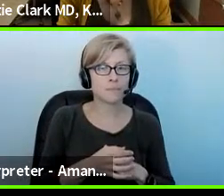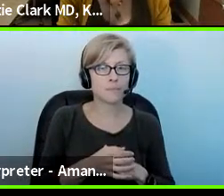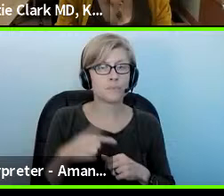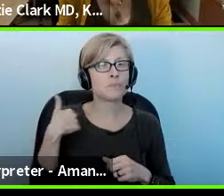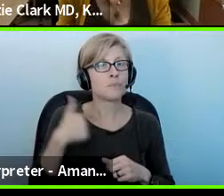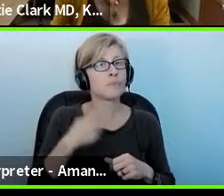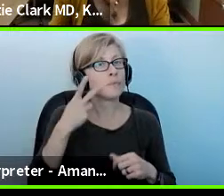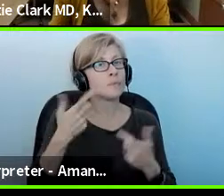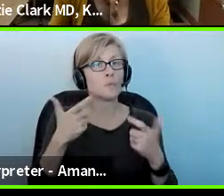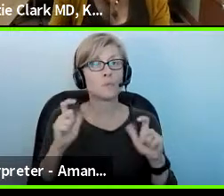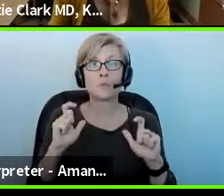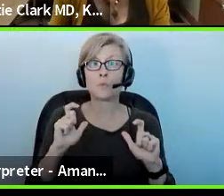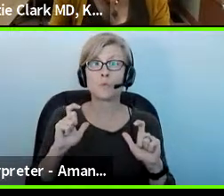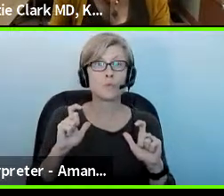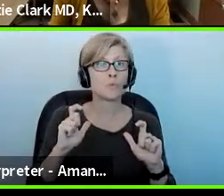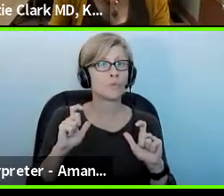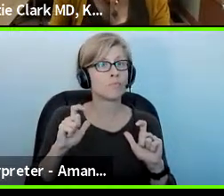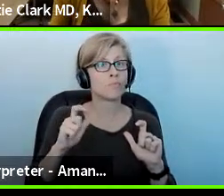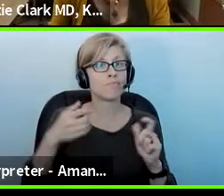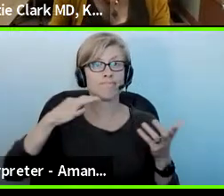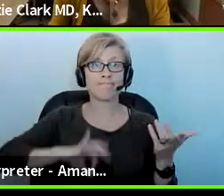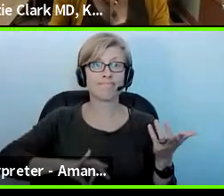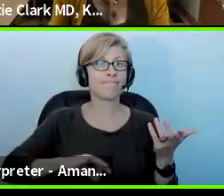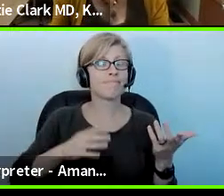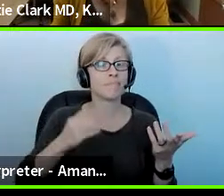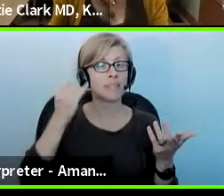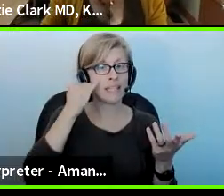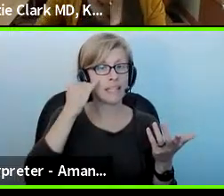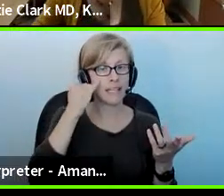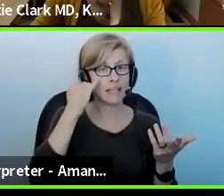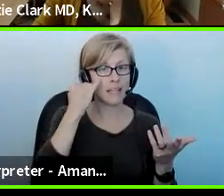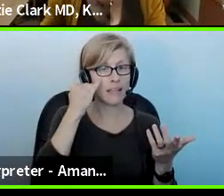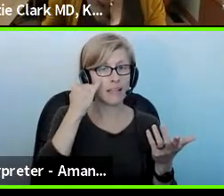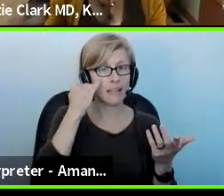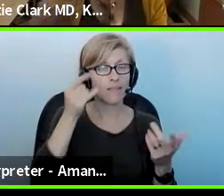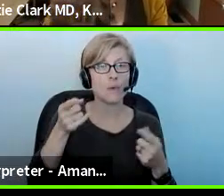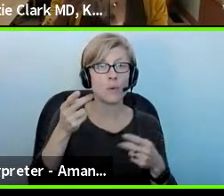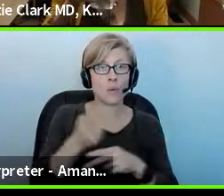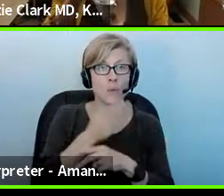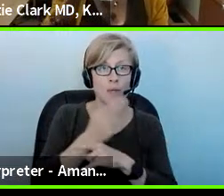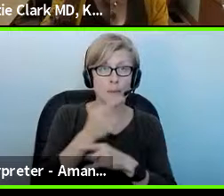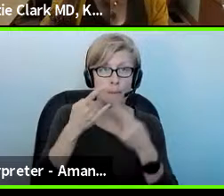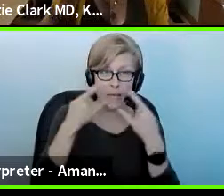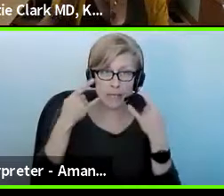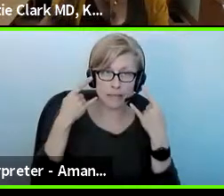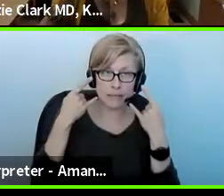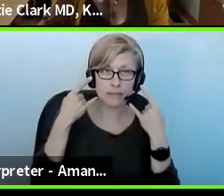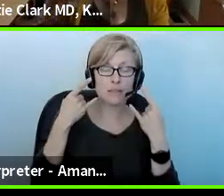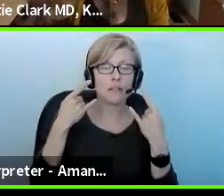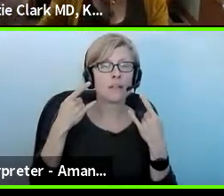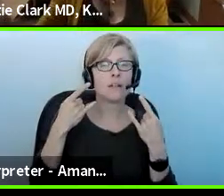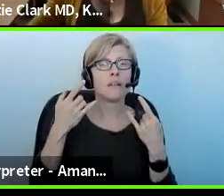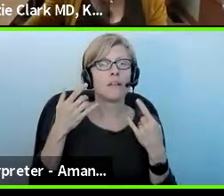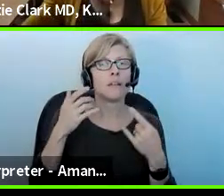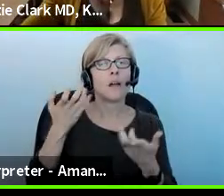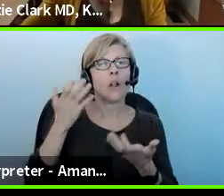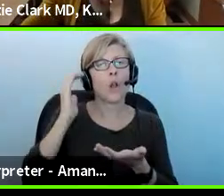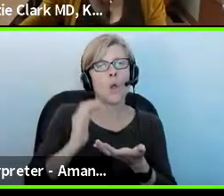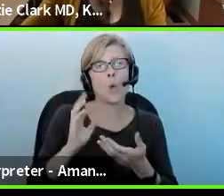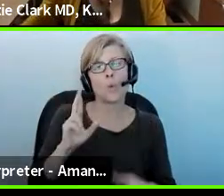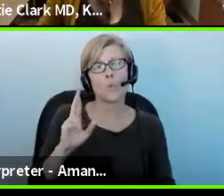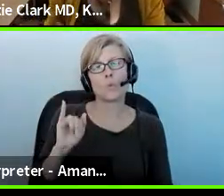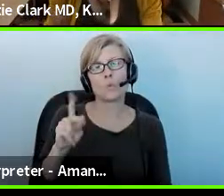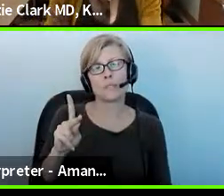seen it make a difference as well is that if we have them wearing their masks, we have low risk contact.